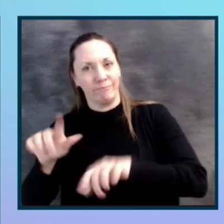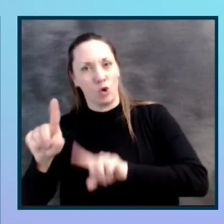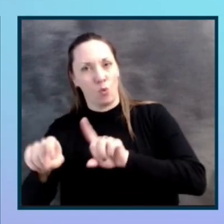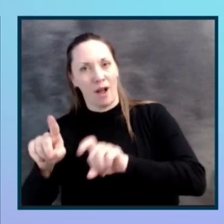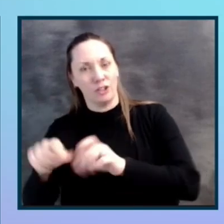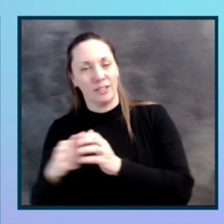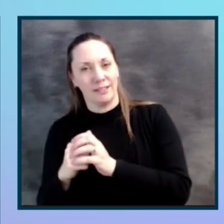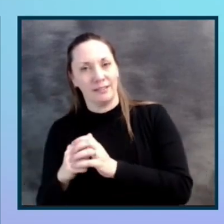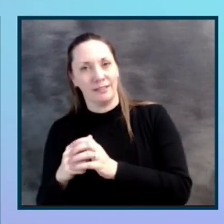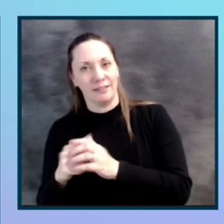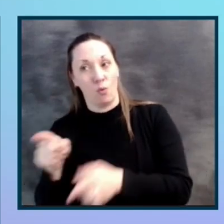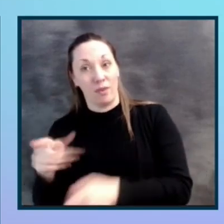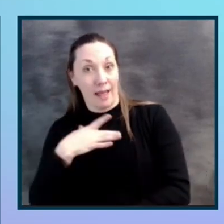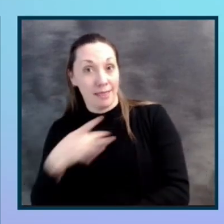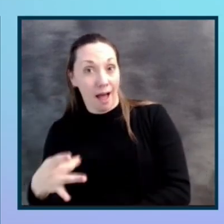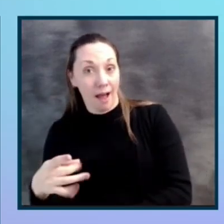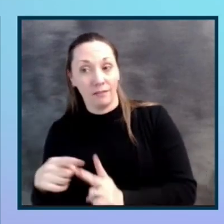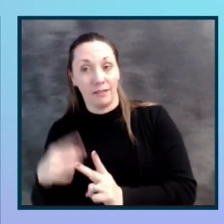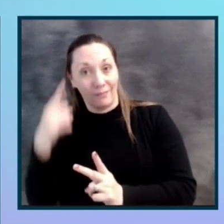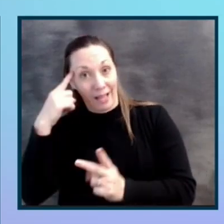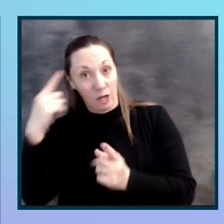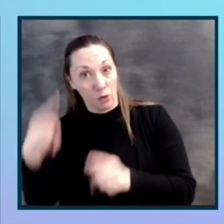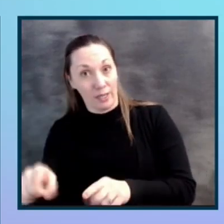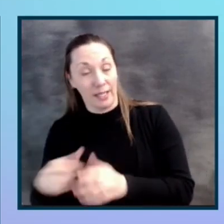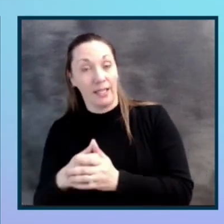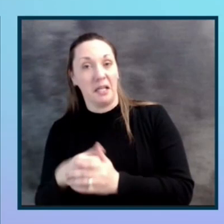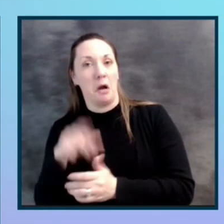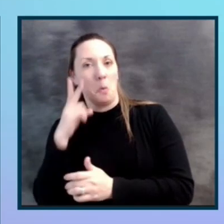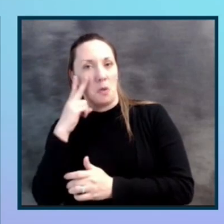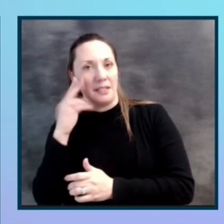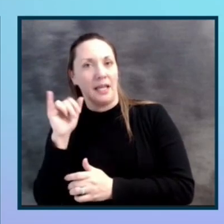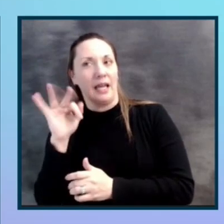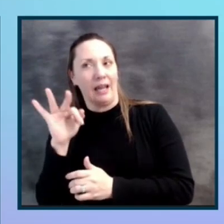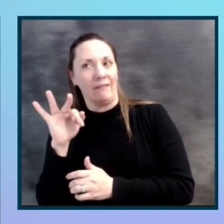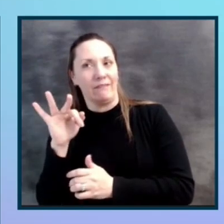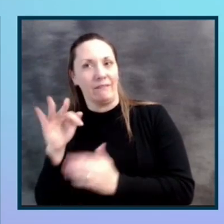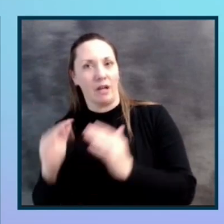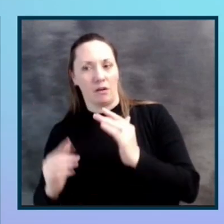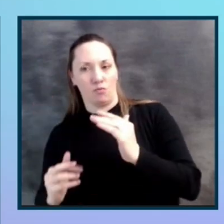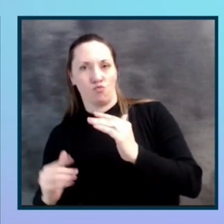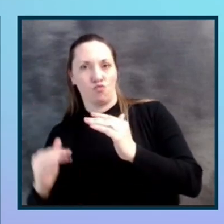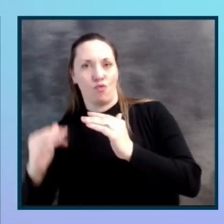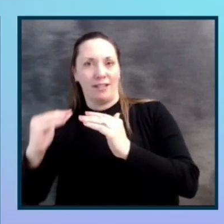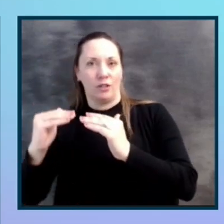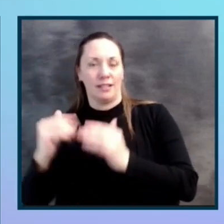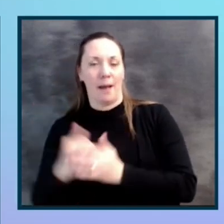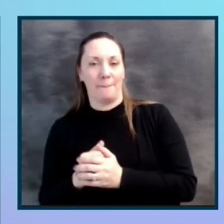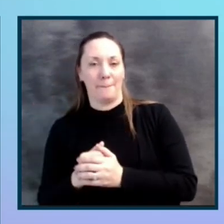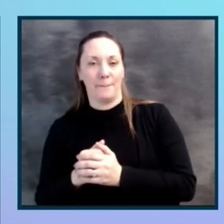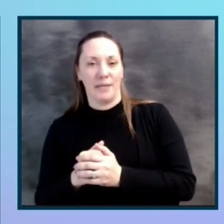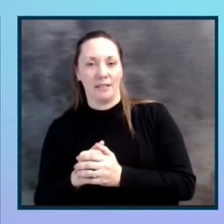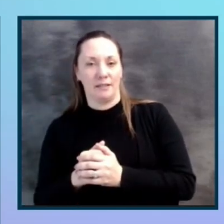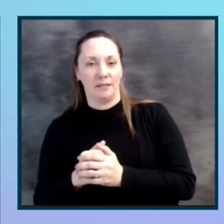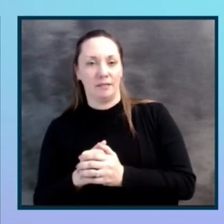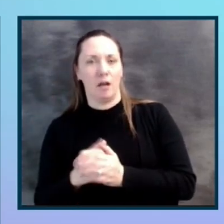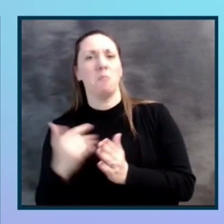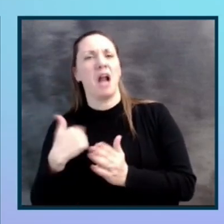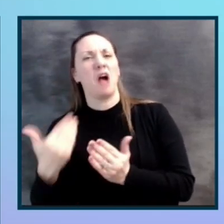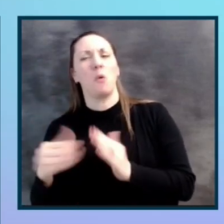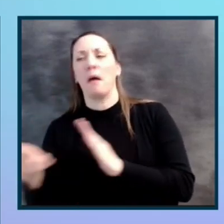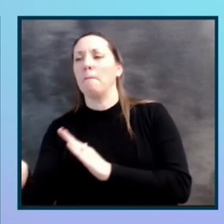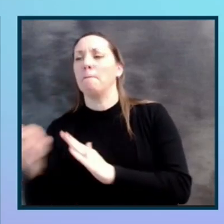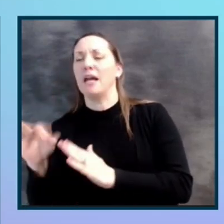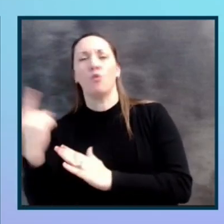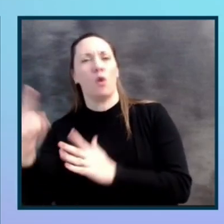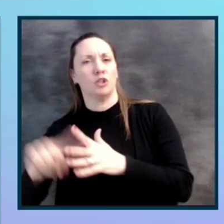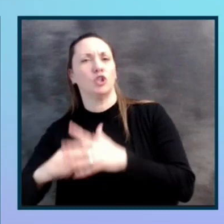fond of, if they agree. And we'll see if any rise to the top here. But I'll go ahead and pick one that we can start